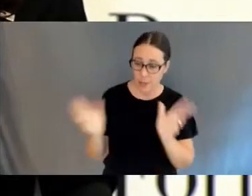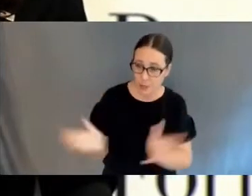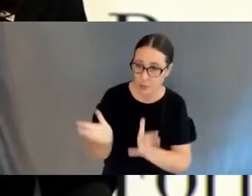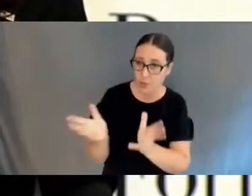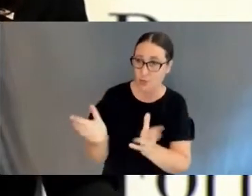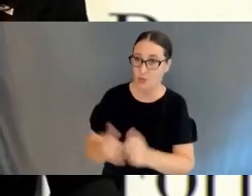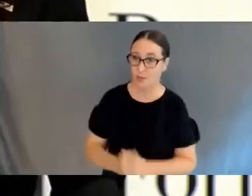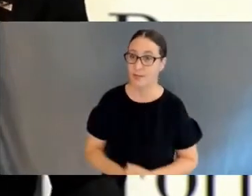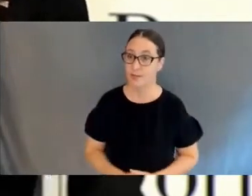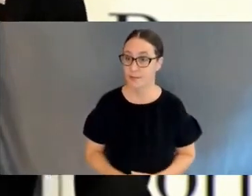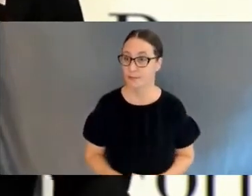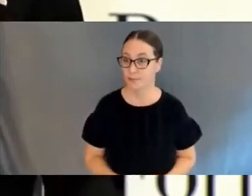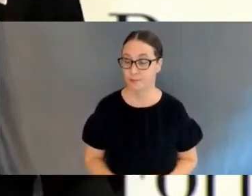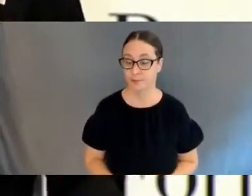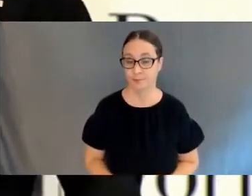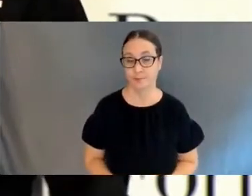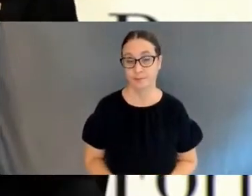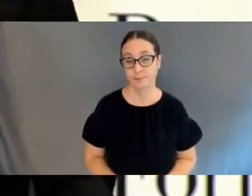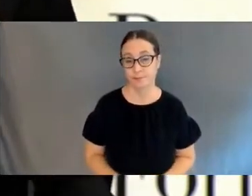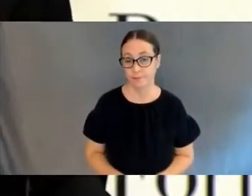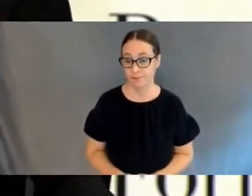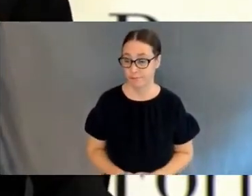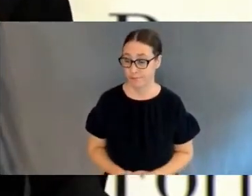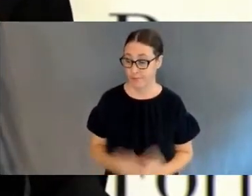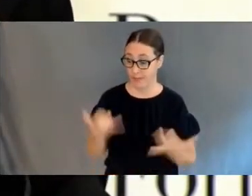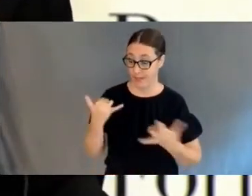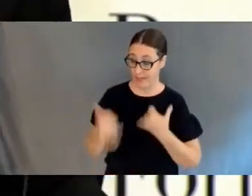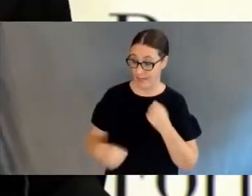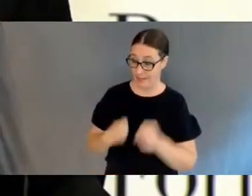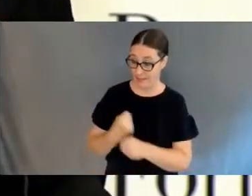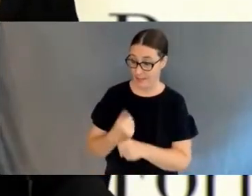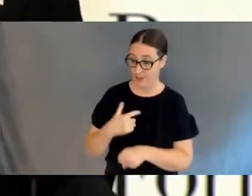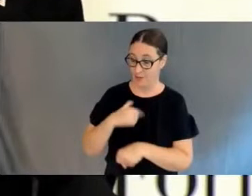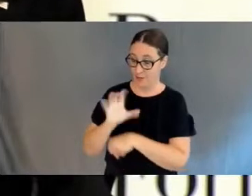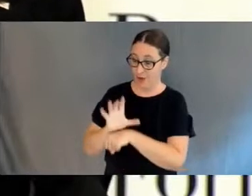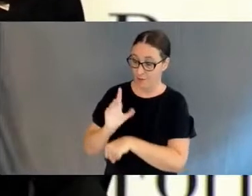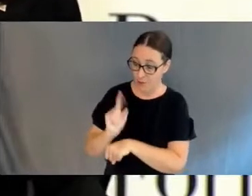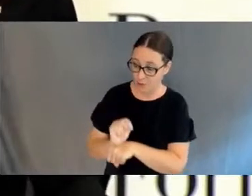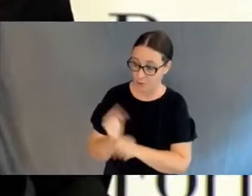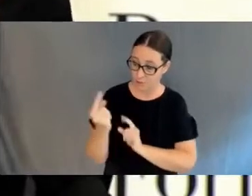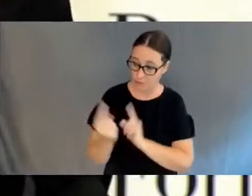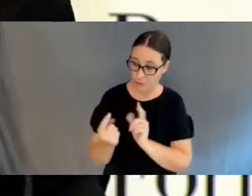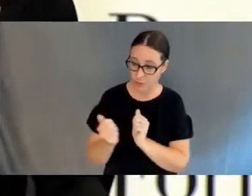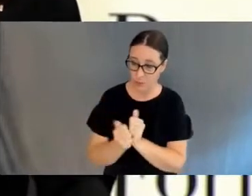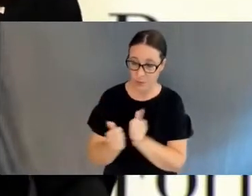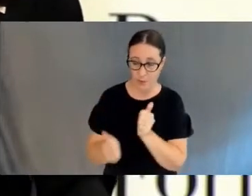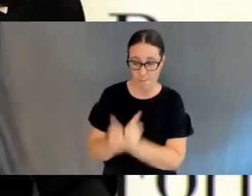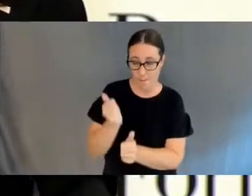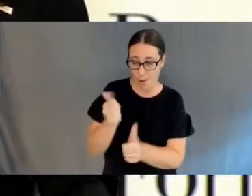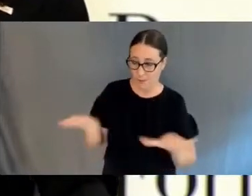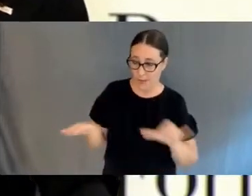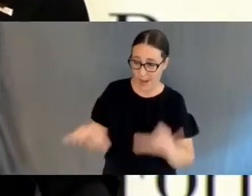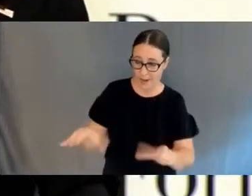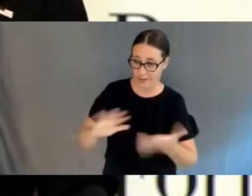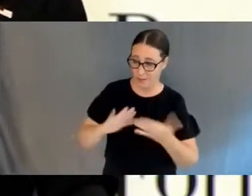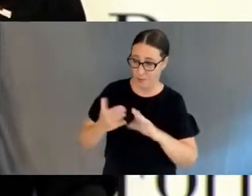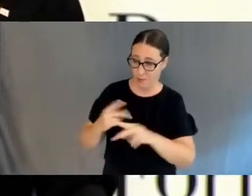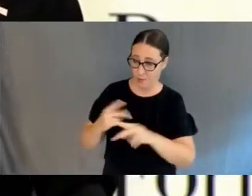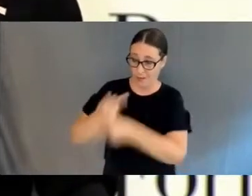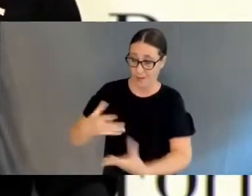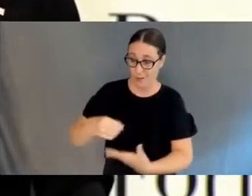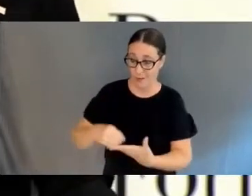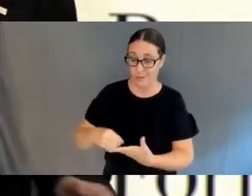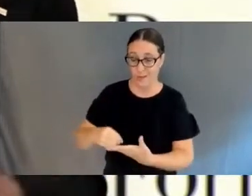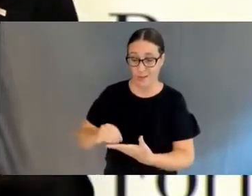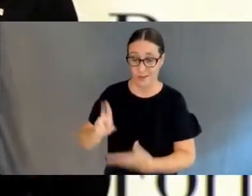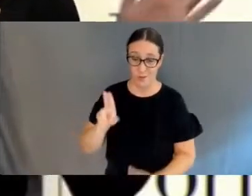encouragement. Throughout the year, I have consulted with the most active community lenders in our nation,